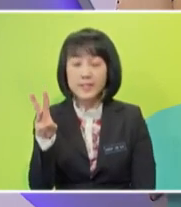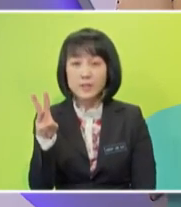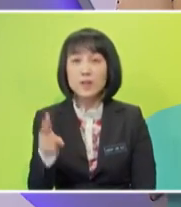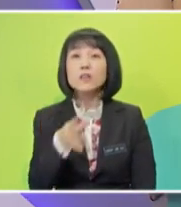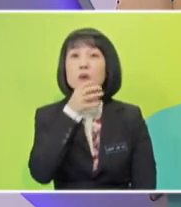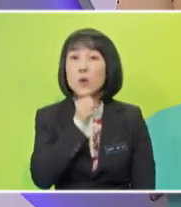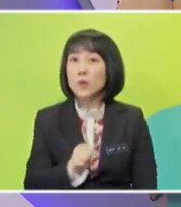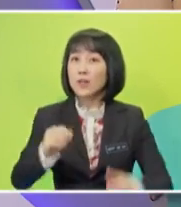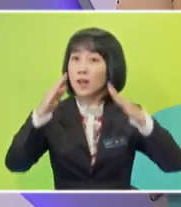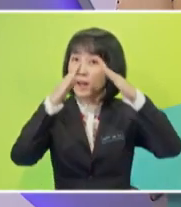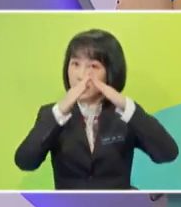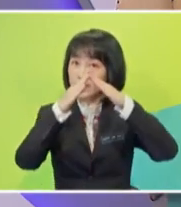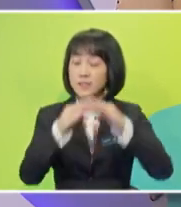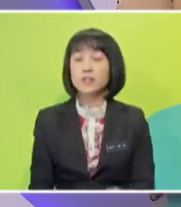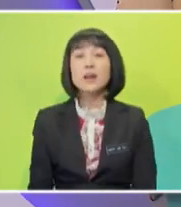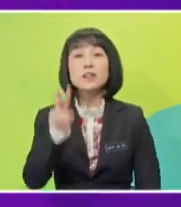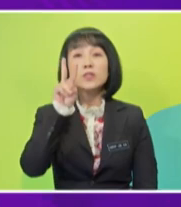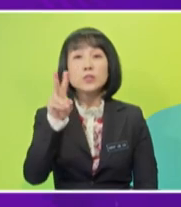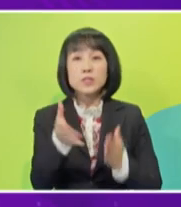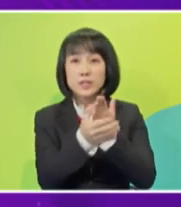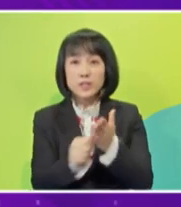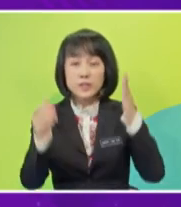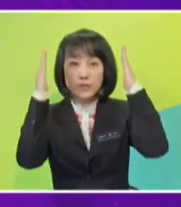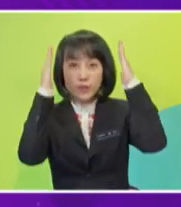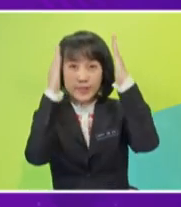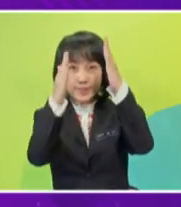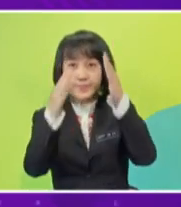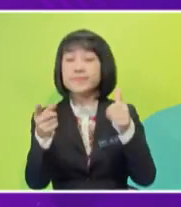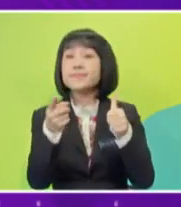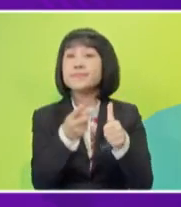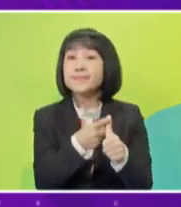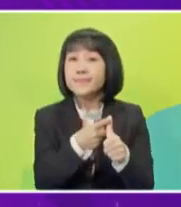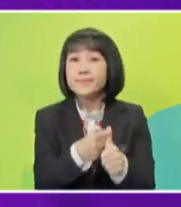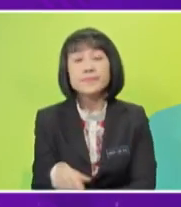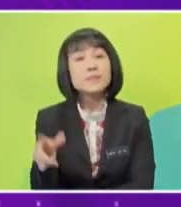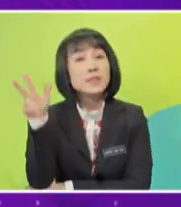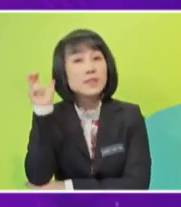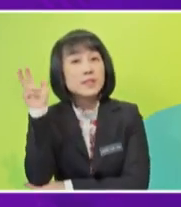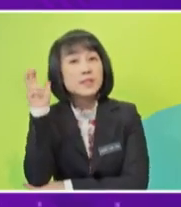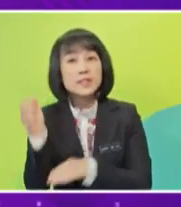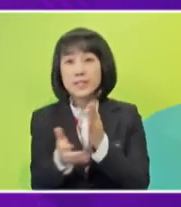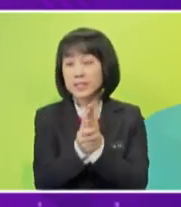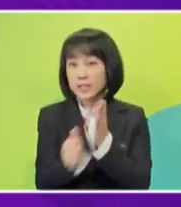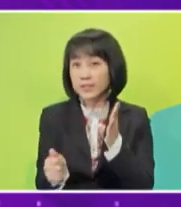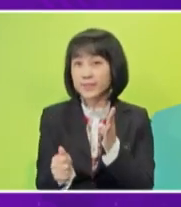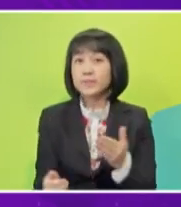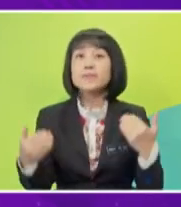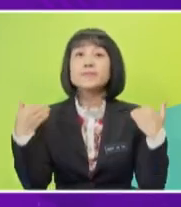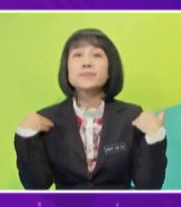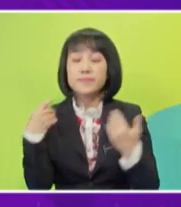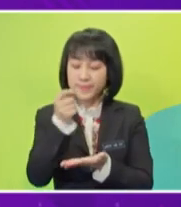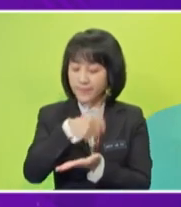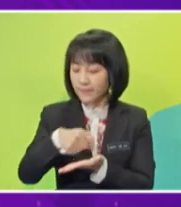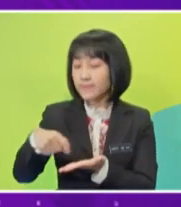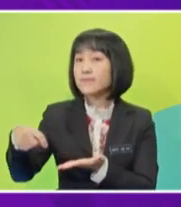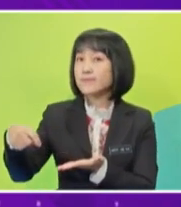for today, there are two skills that we are going to focus on. First is the listening skill, and we also have writing as